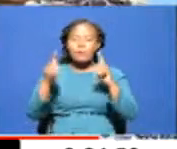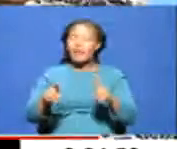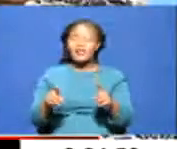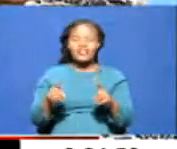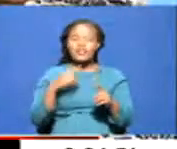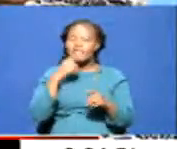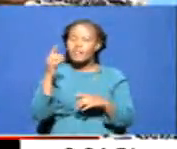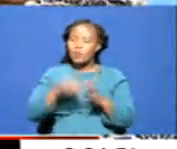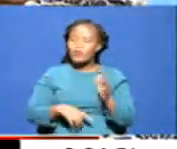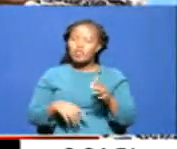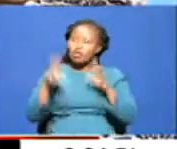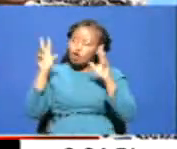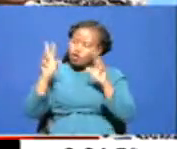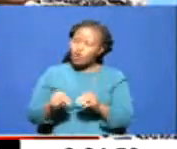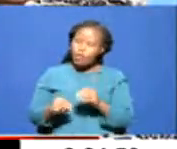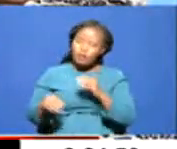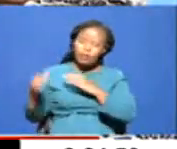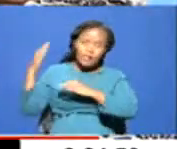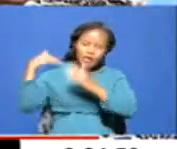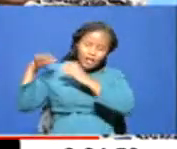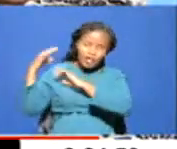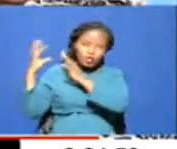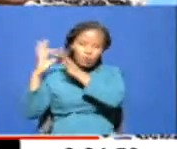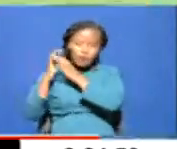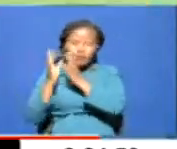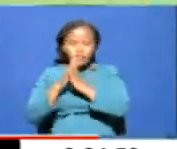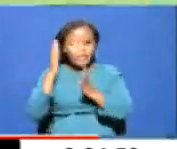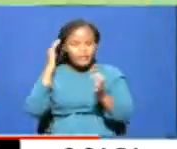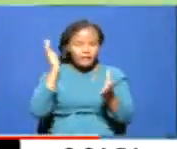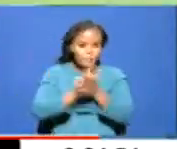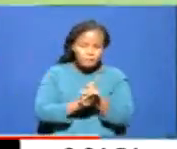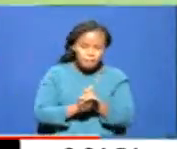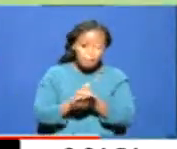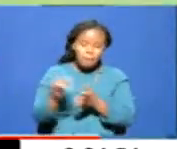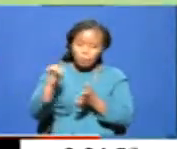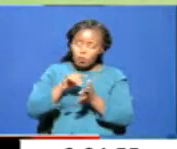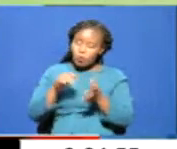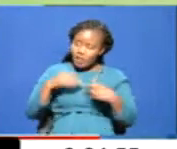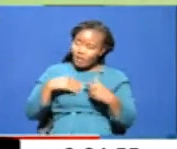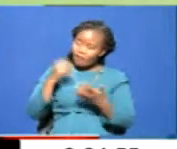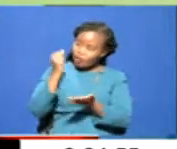cultural beliefs and practices. Here we have an office in Nairobi,